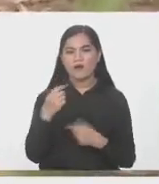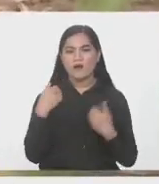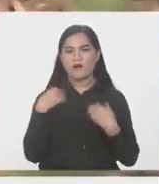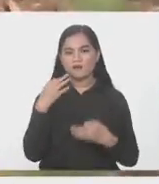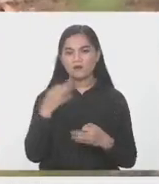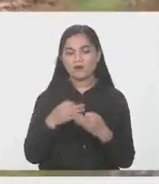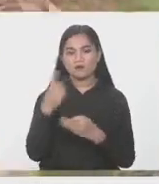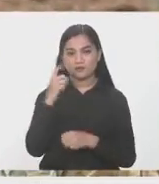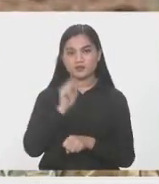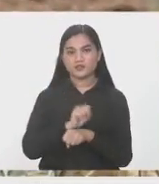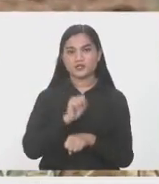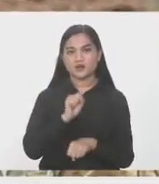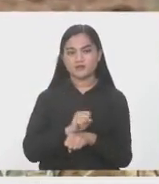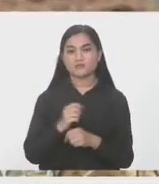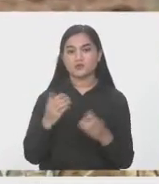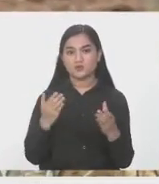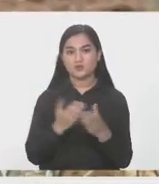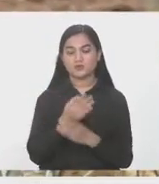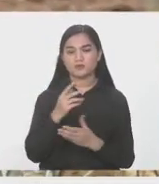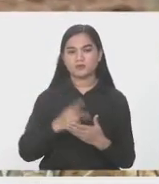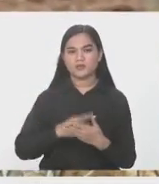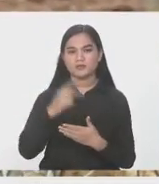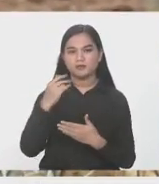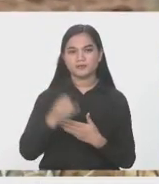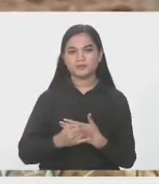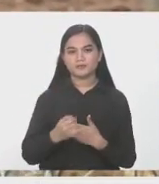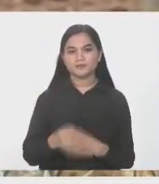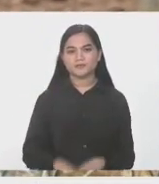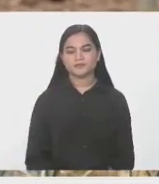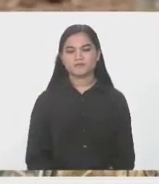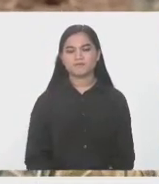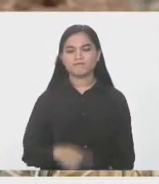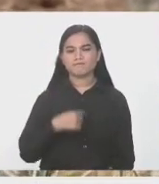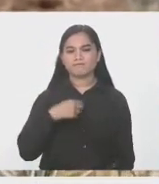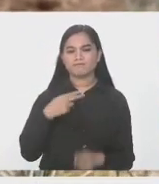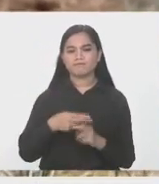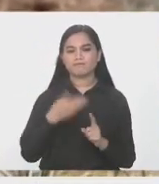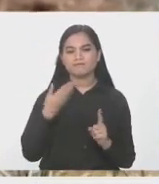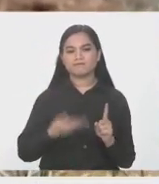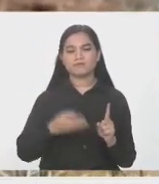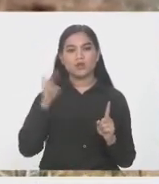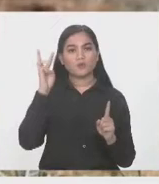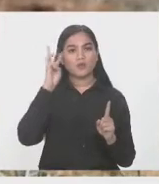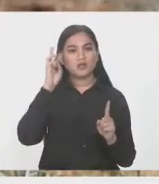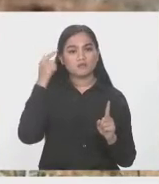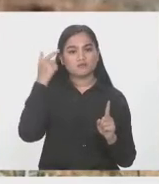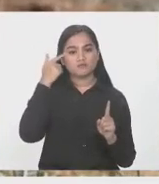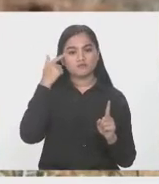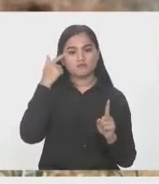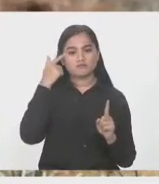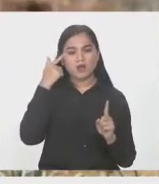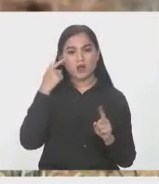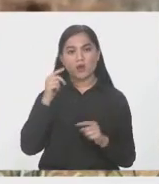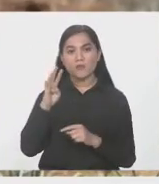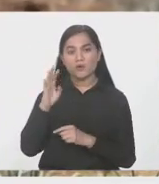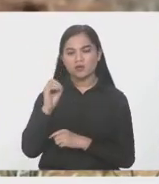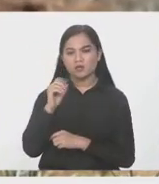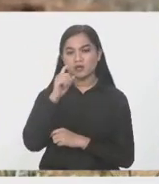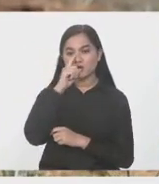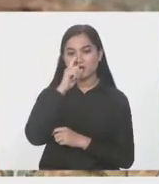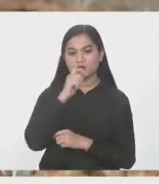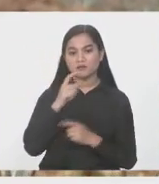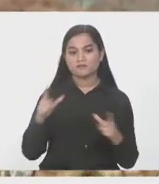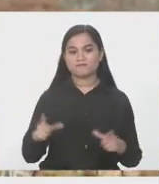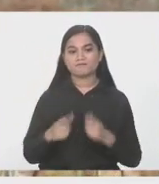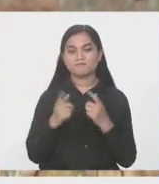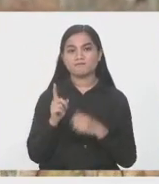stable job through the project. My name is William Gama. I'm 48 years old. I'm working at Nagondwa as